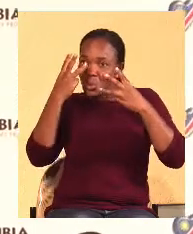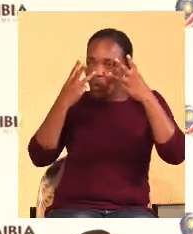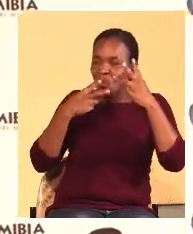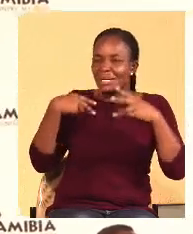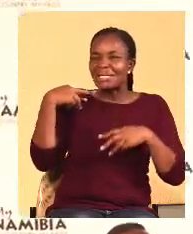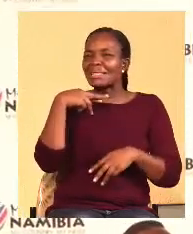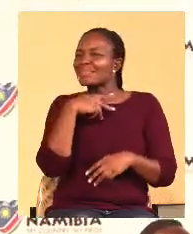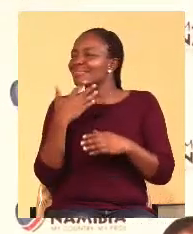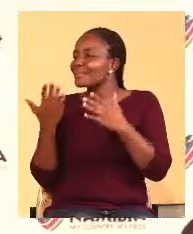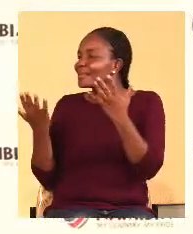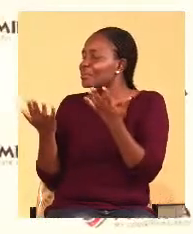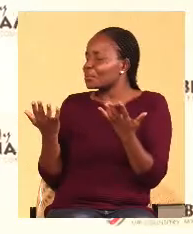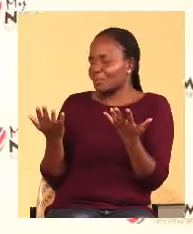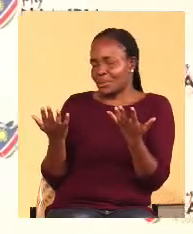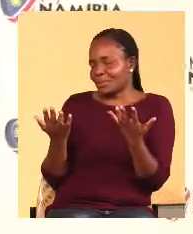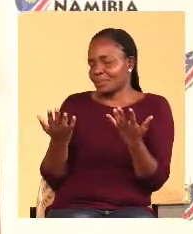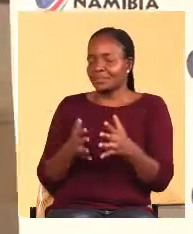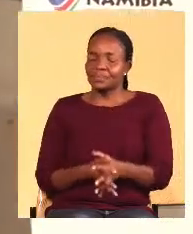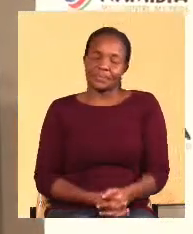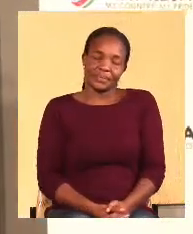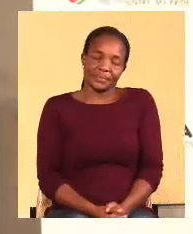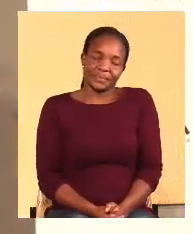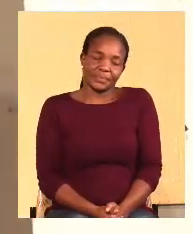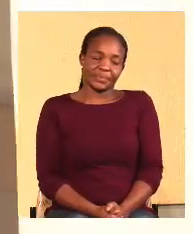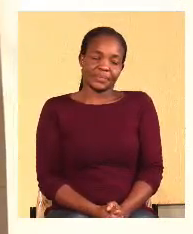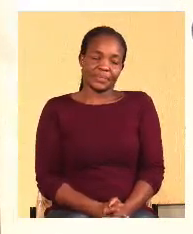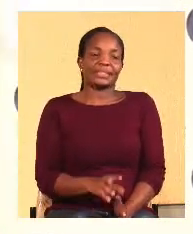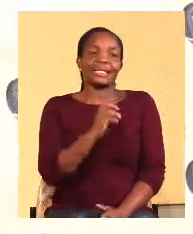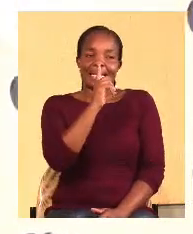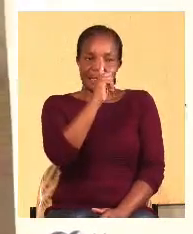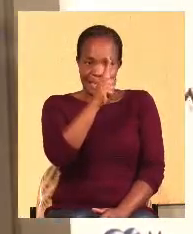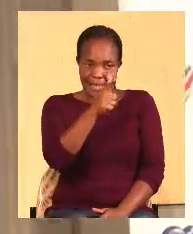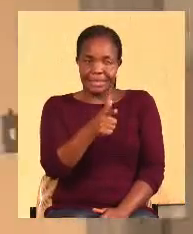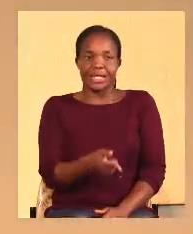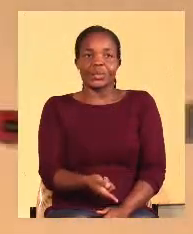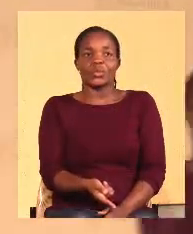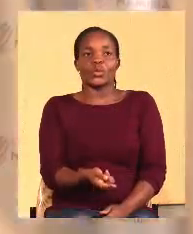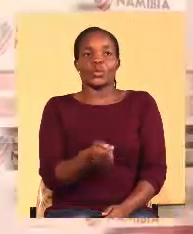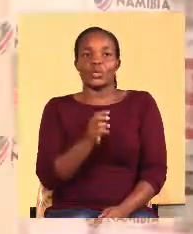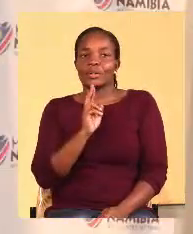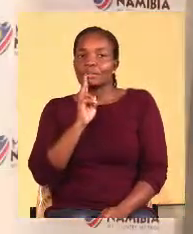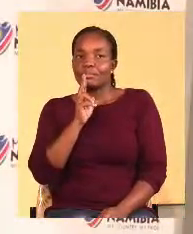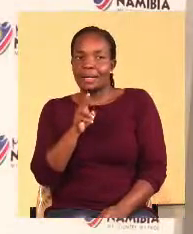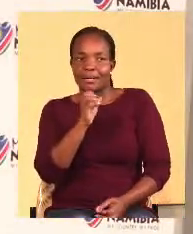And we are more than ready to provide the answers to those questions.